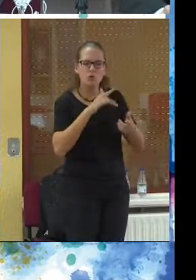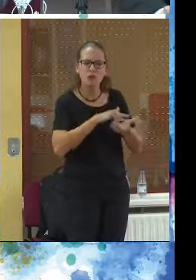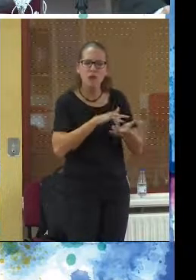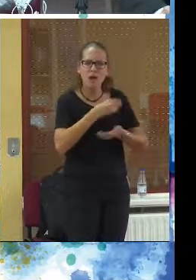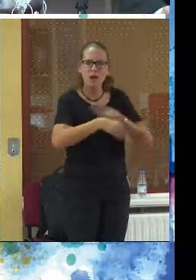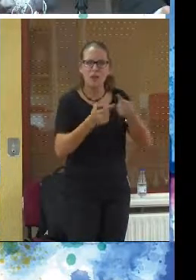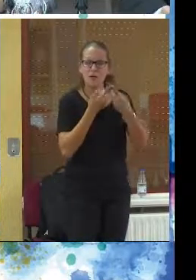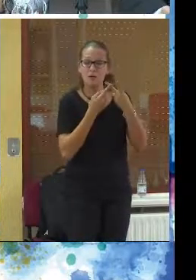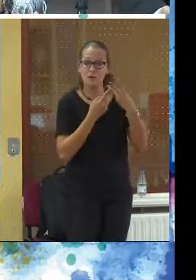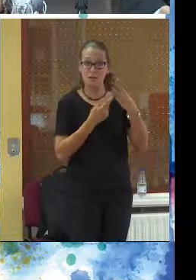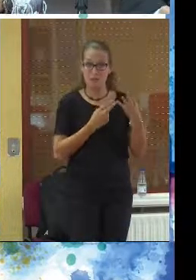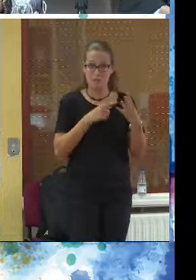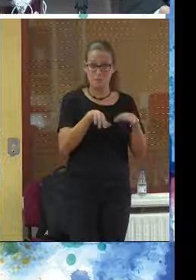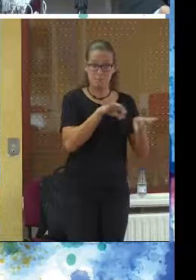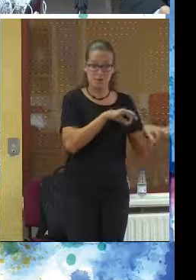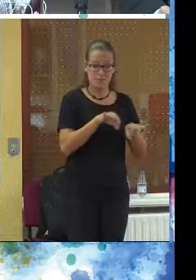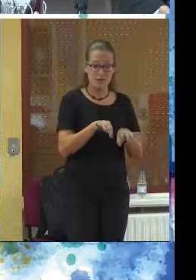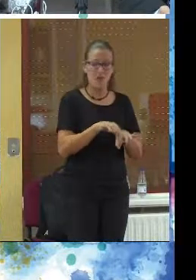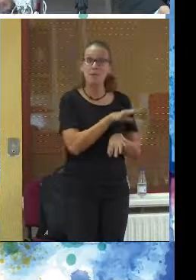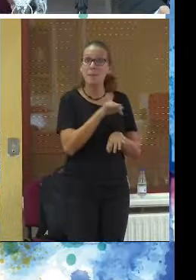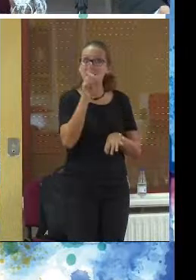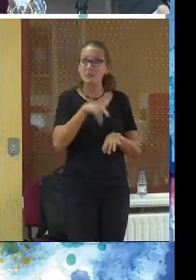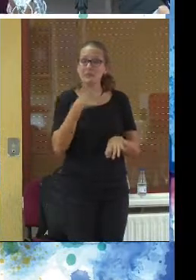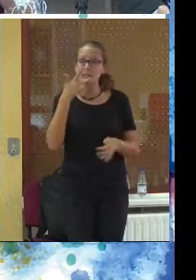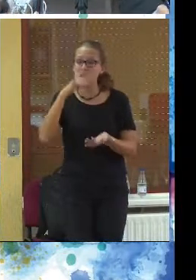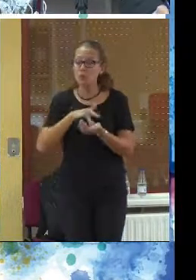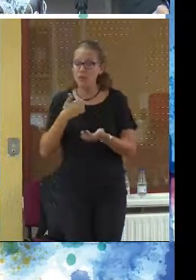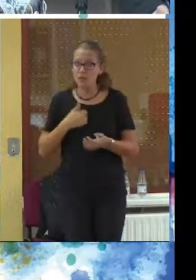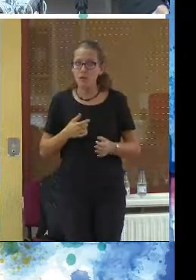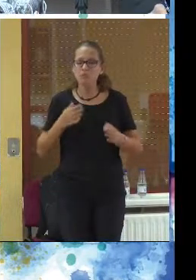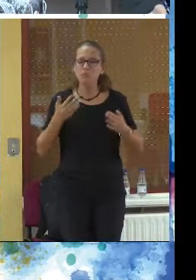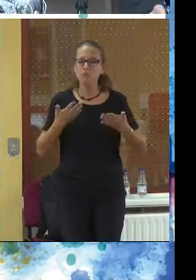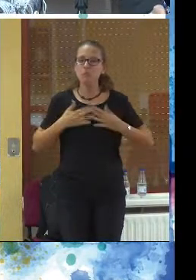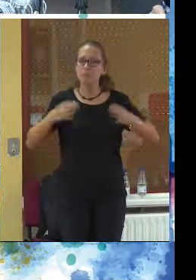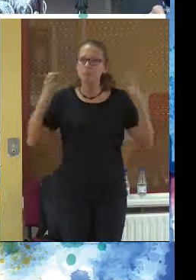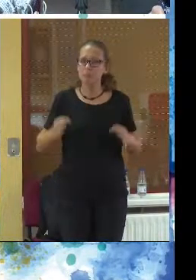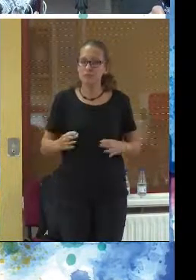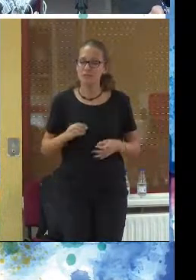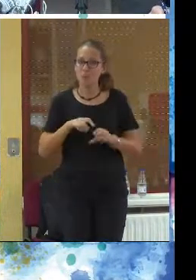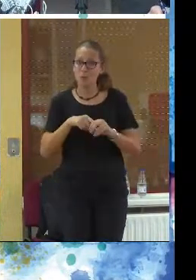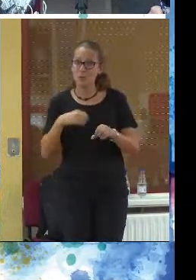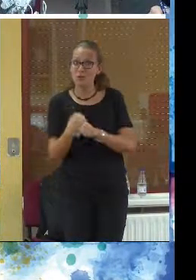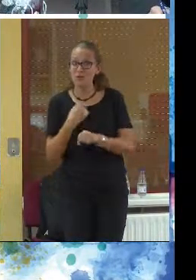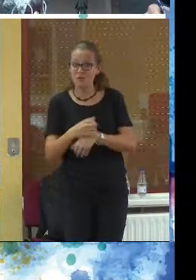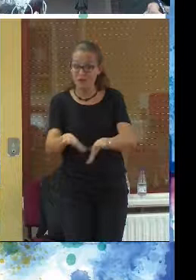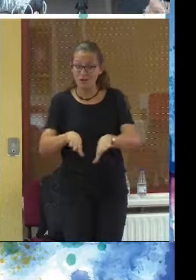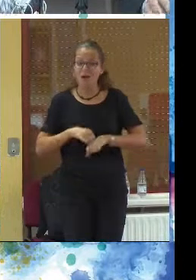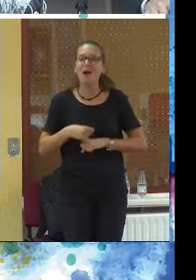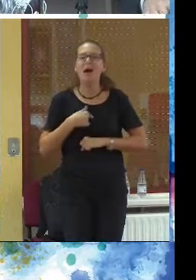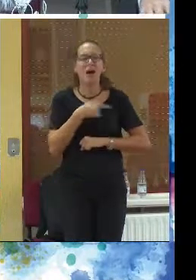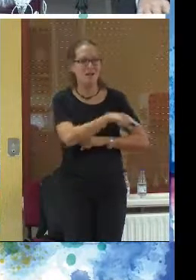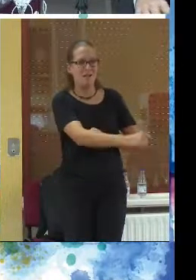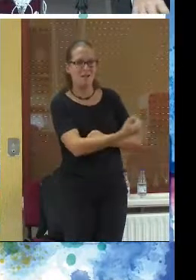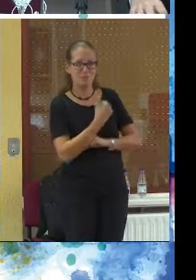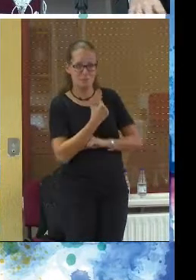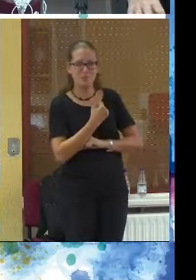by employees, but these tools can also be checked by employees at their workplace